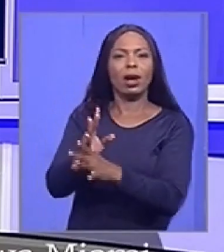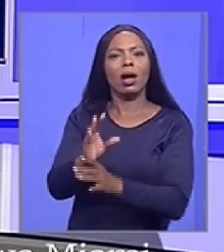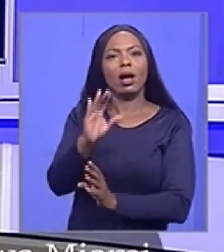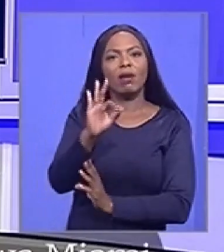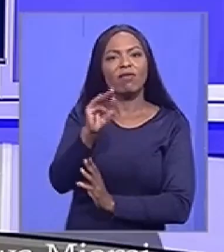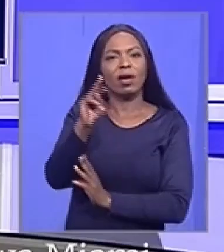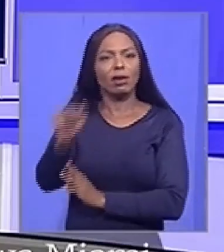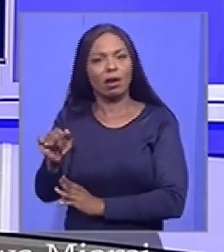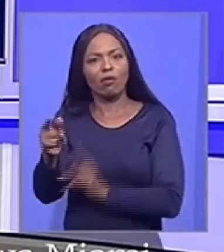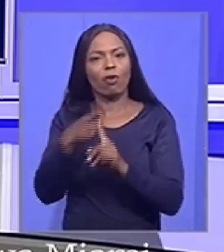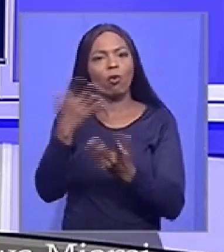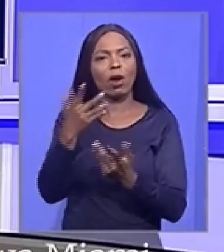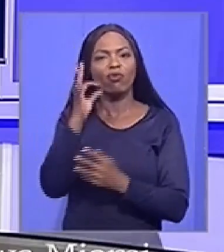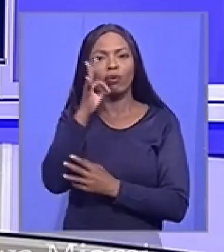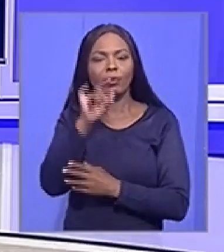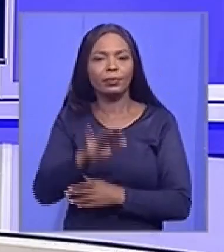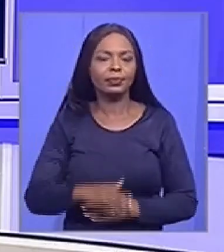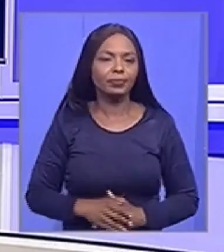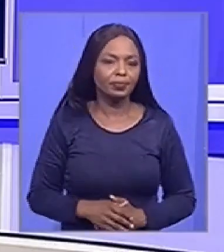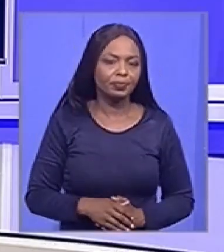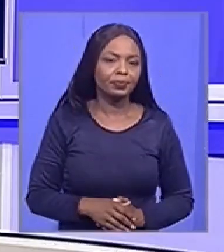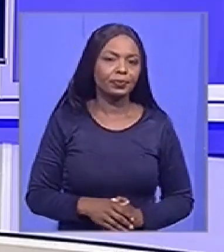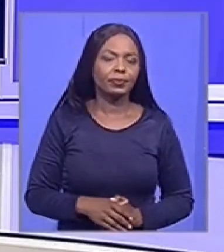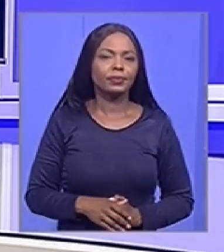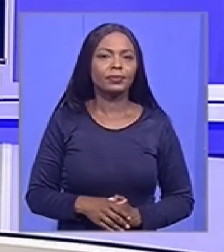kwa Fura.